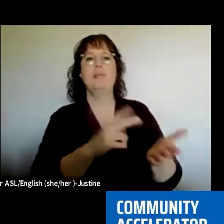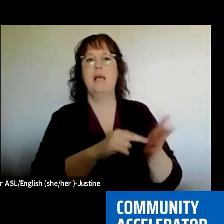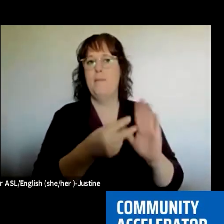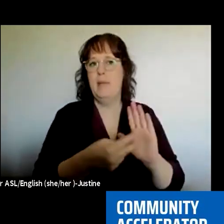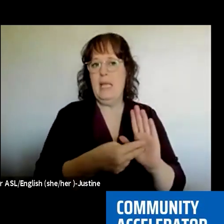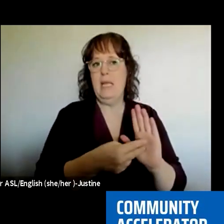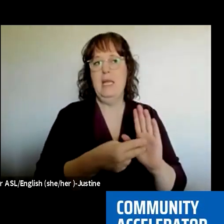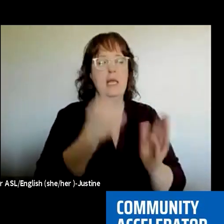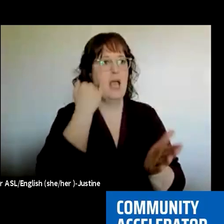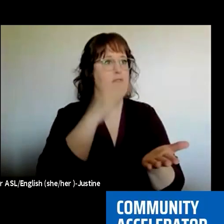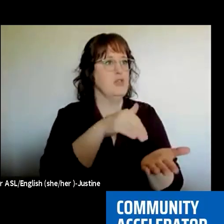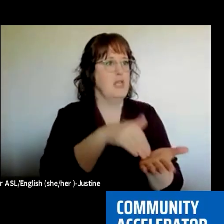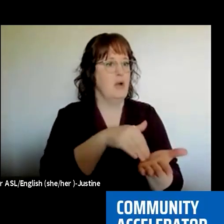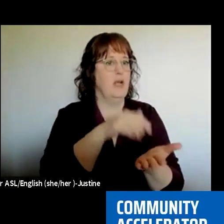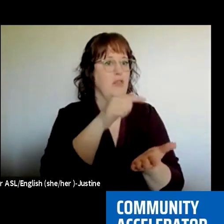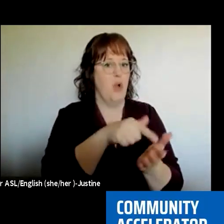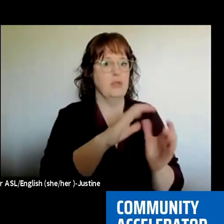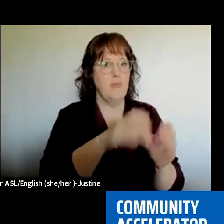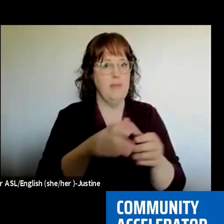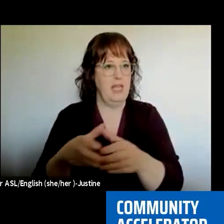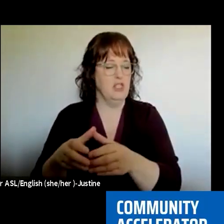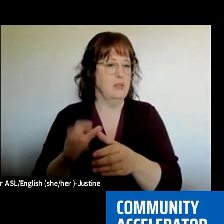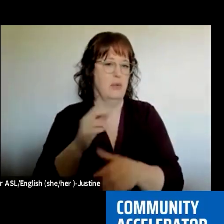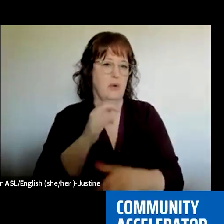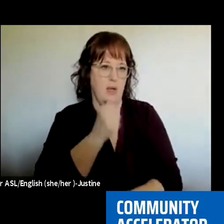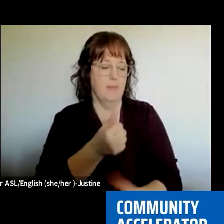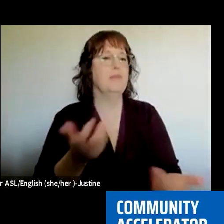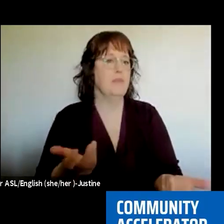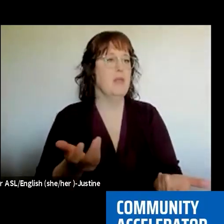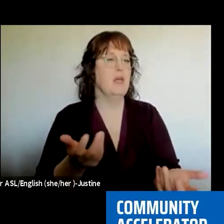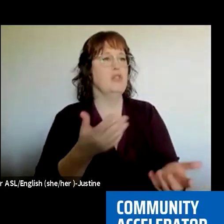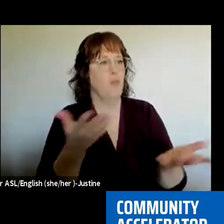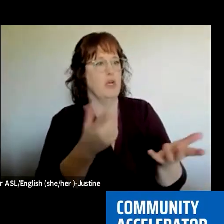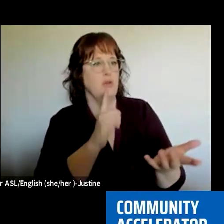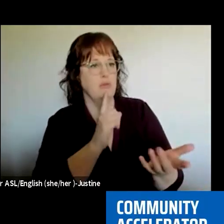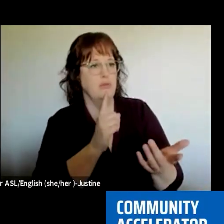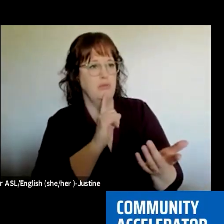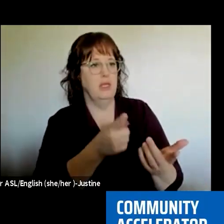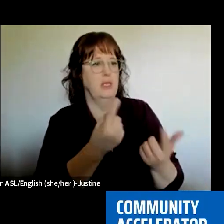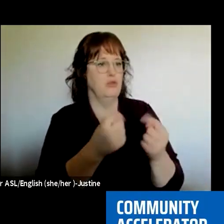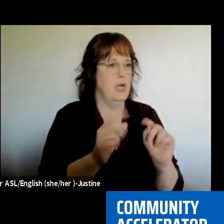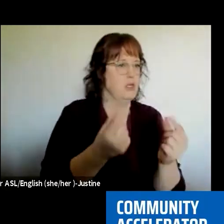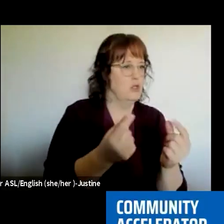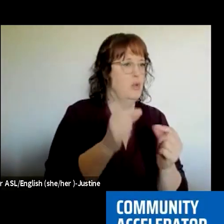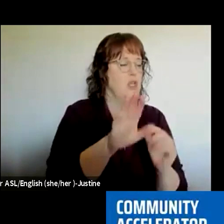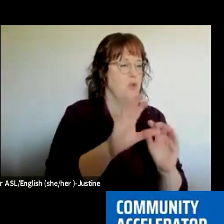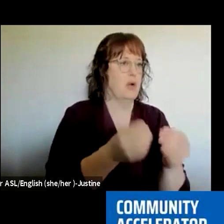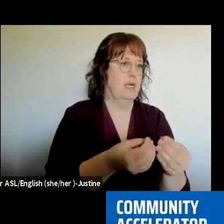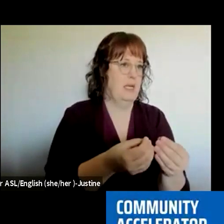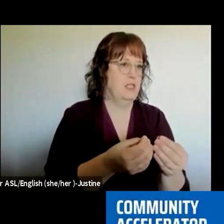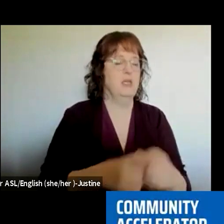honest evaluation of who you are, what you do, and the populations that you are trying to center and uplift.